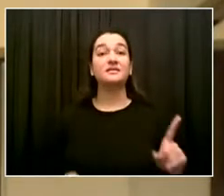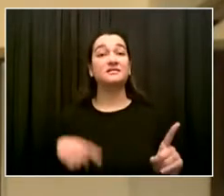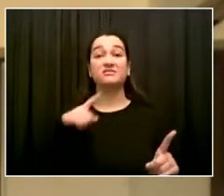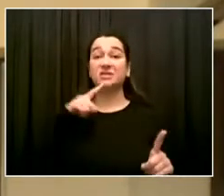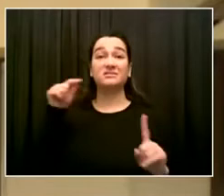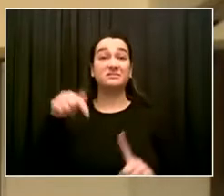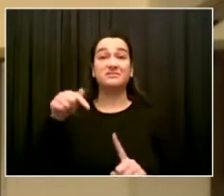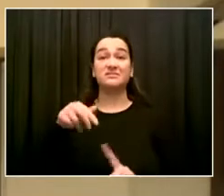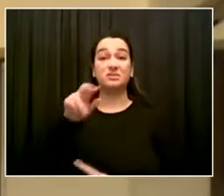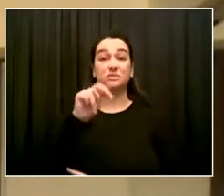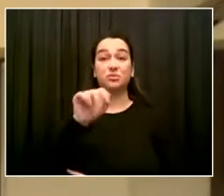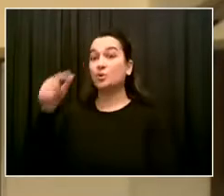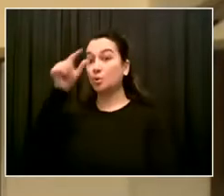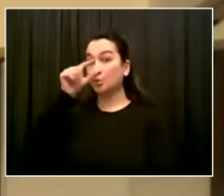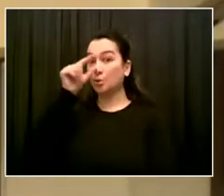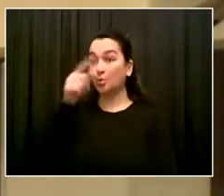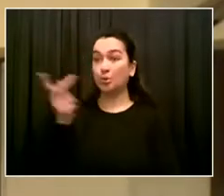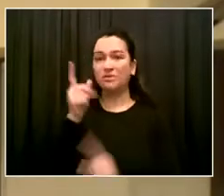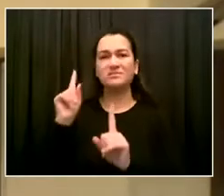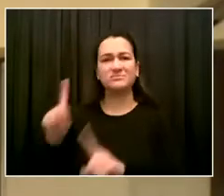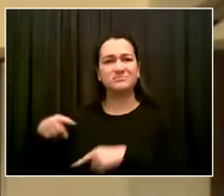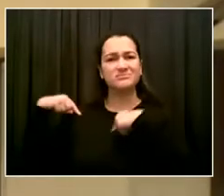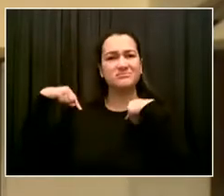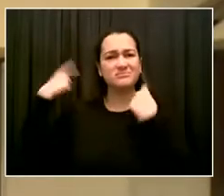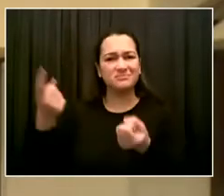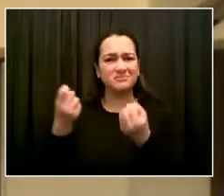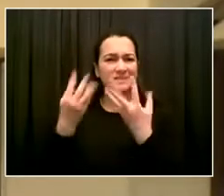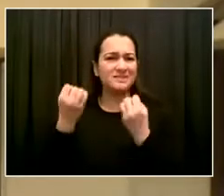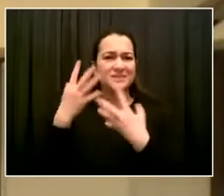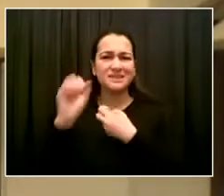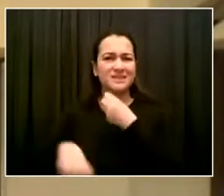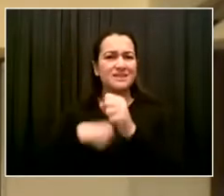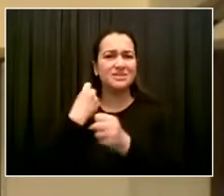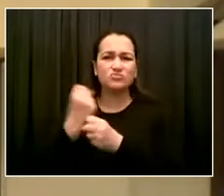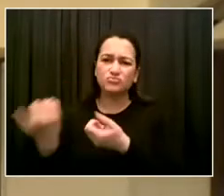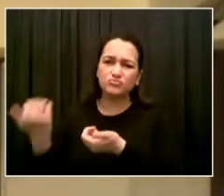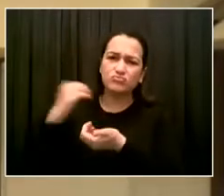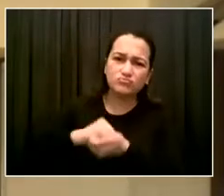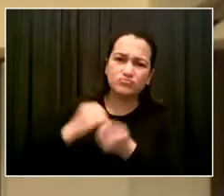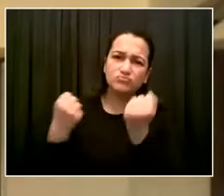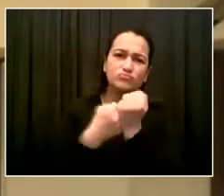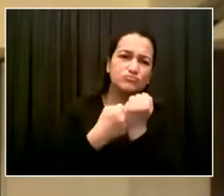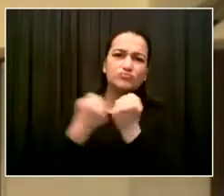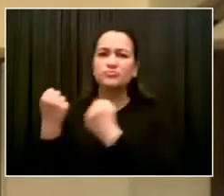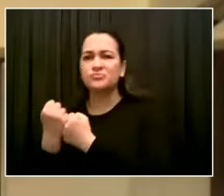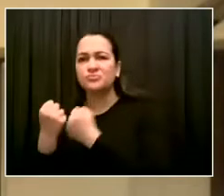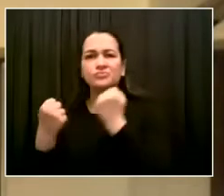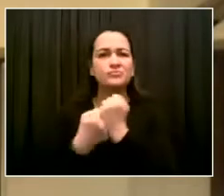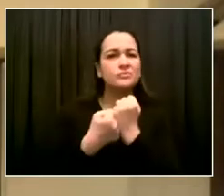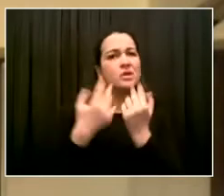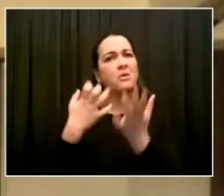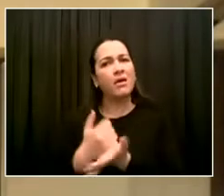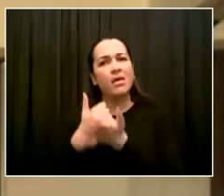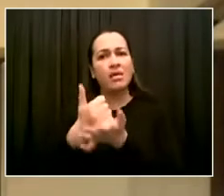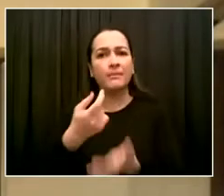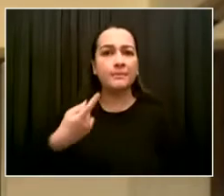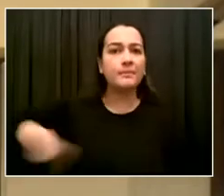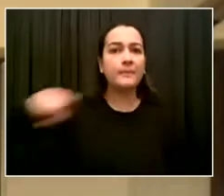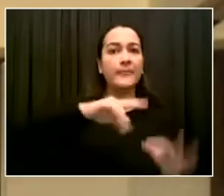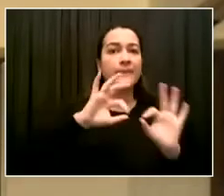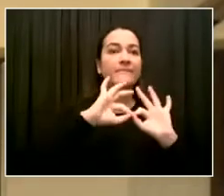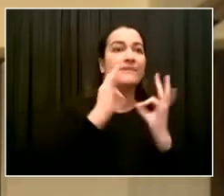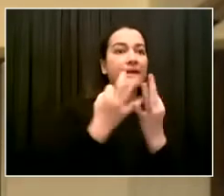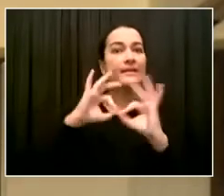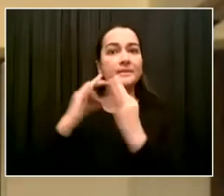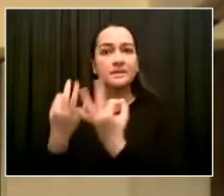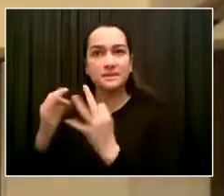employees, thousands of them, call home. So we're committed to making sure that New York is safe and to doing our part to help the city reach the 5 million